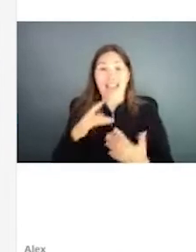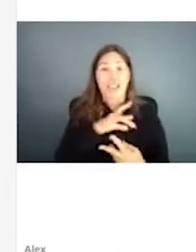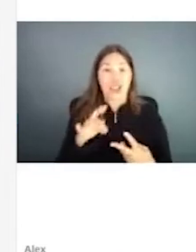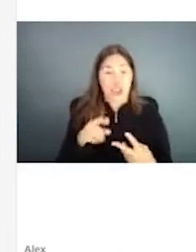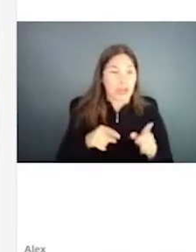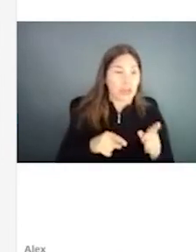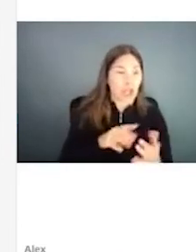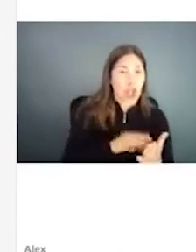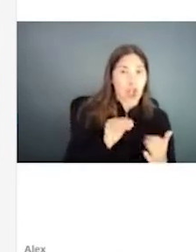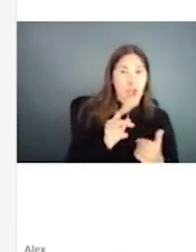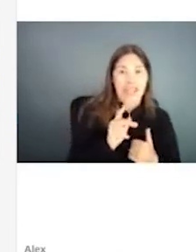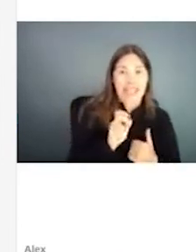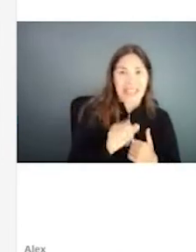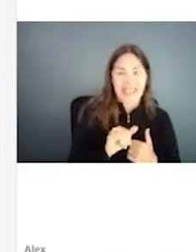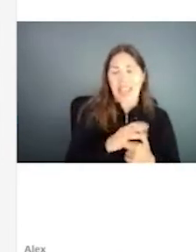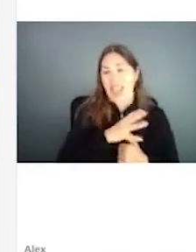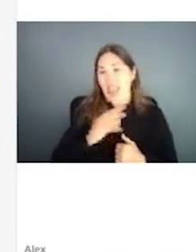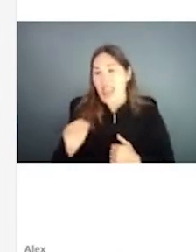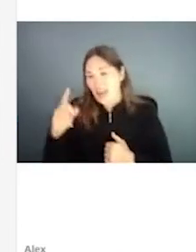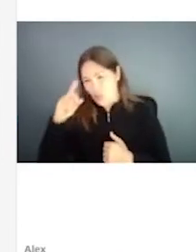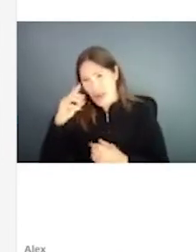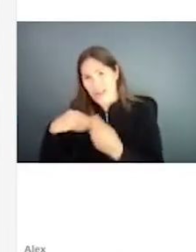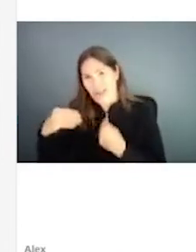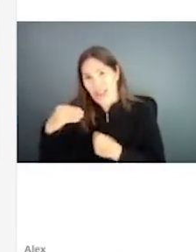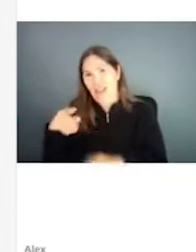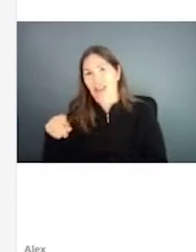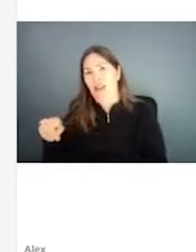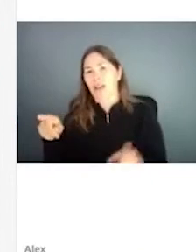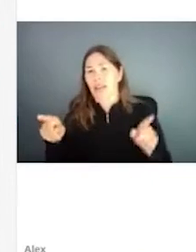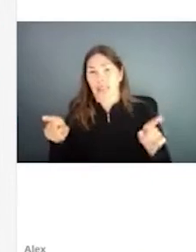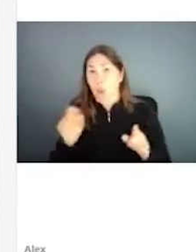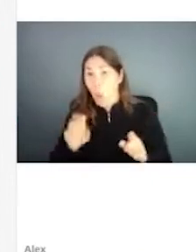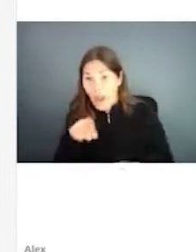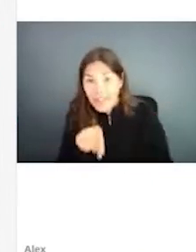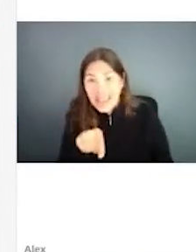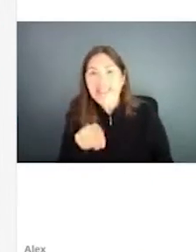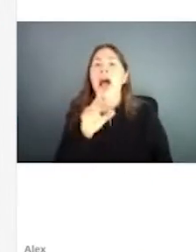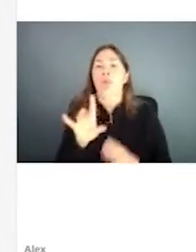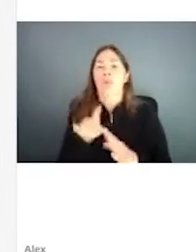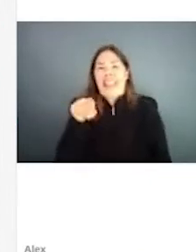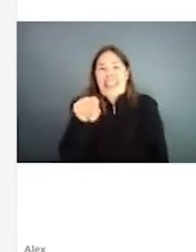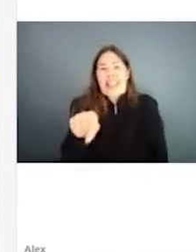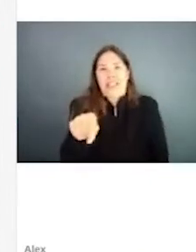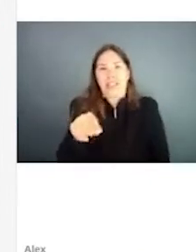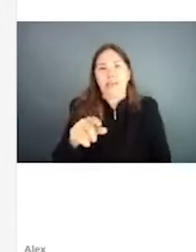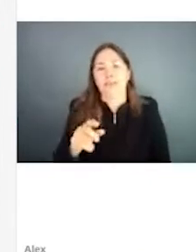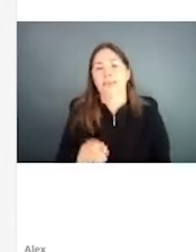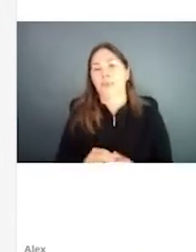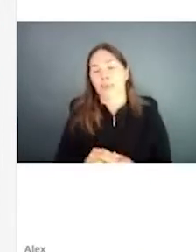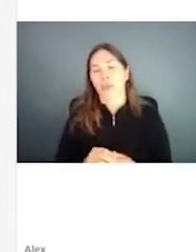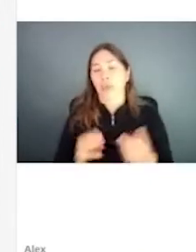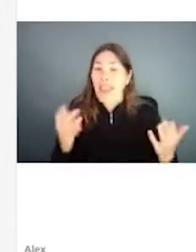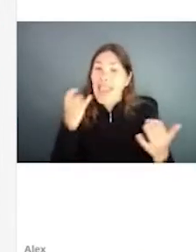the Learn Key and the Brain Buffet and this, I would choose this. If